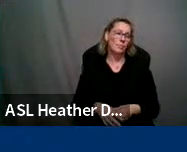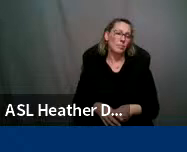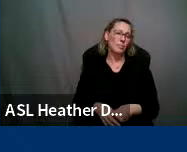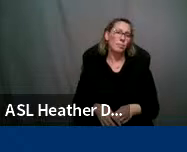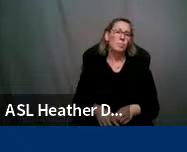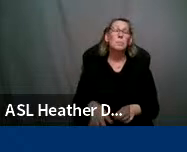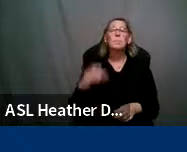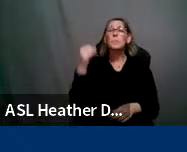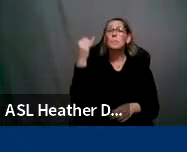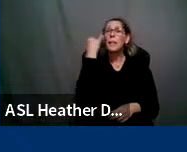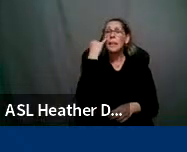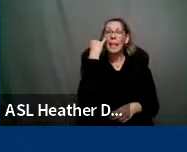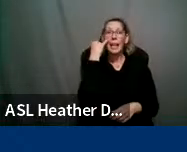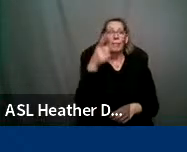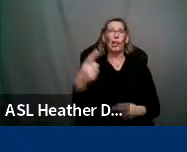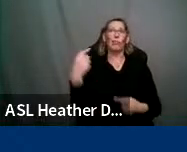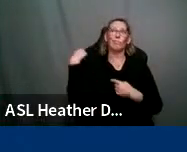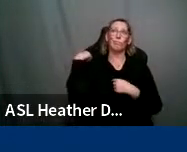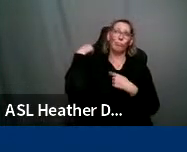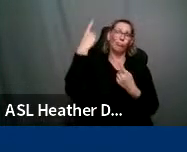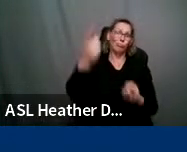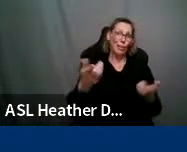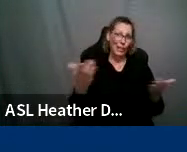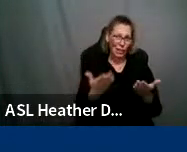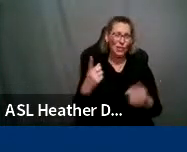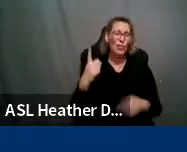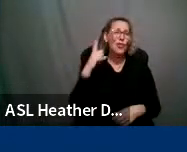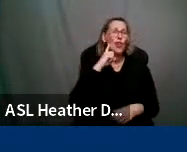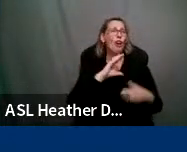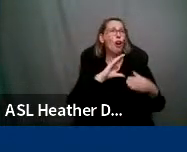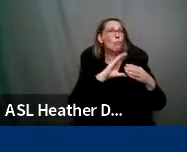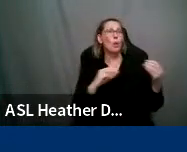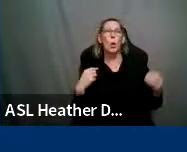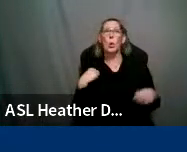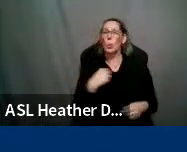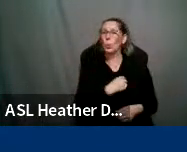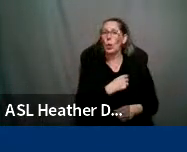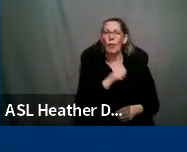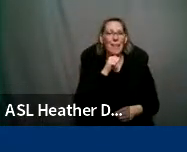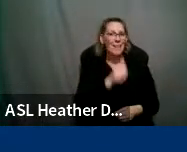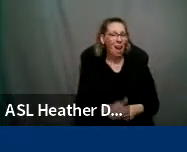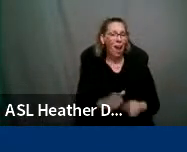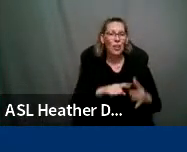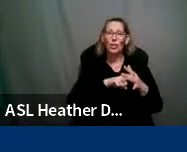If you've been around, you've heard us say that we are not starting from